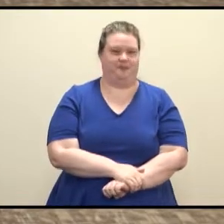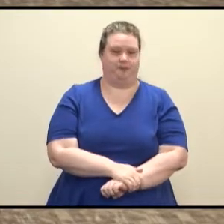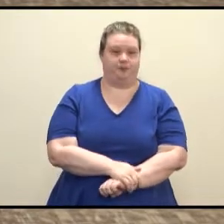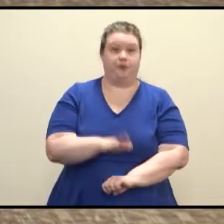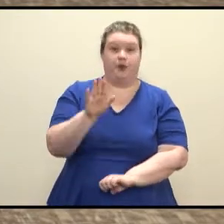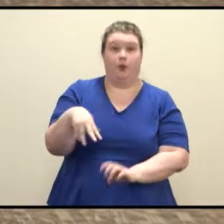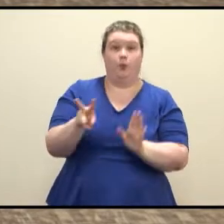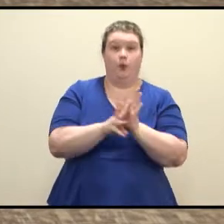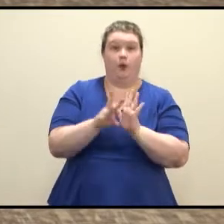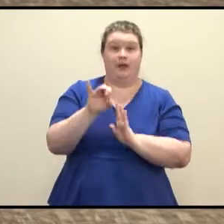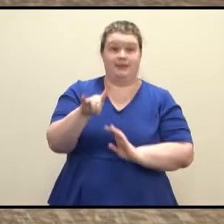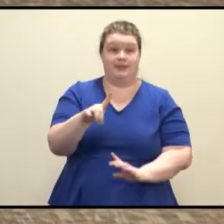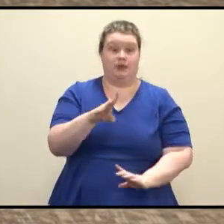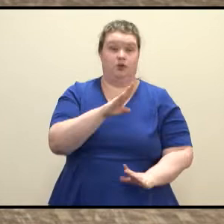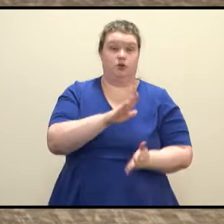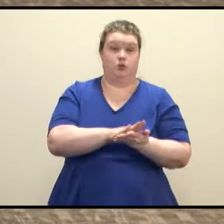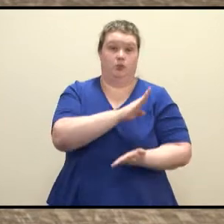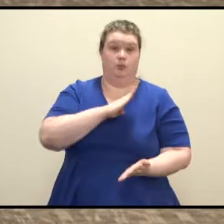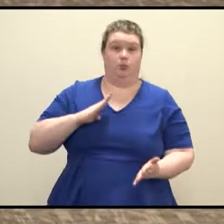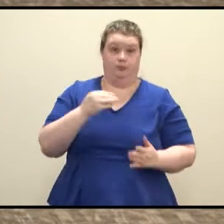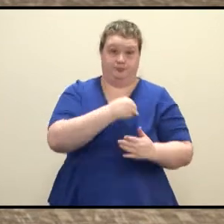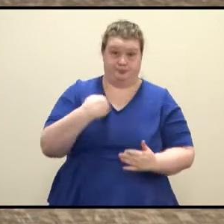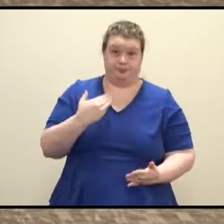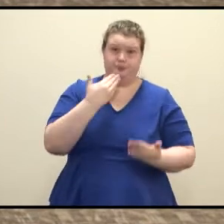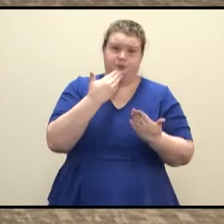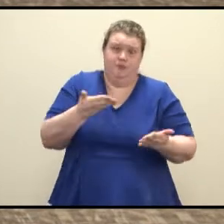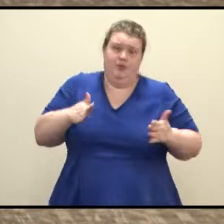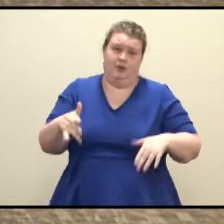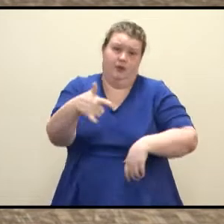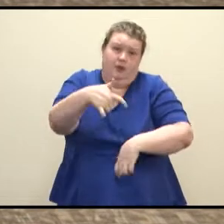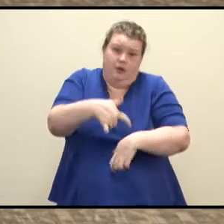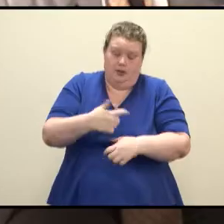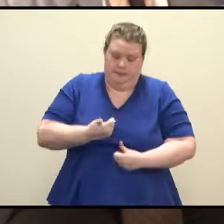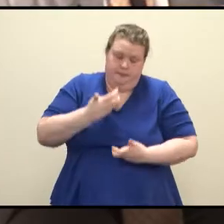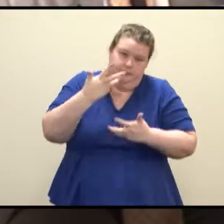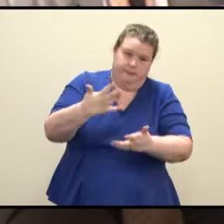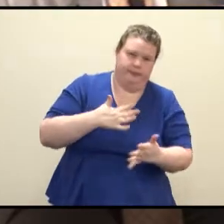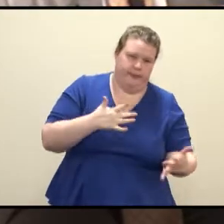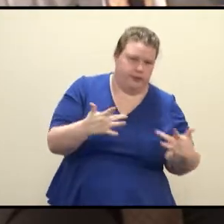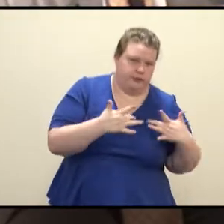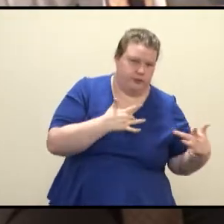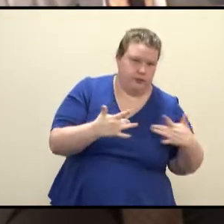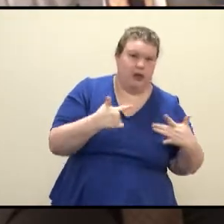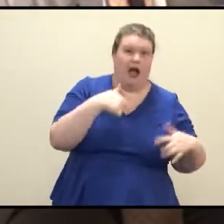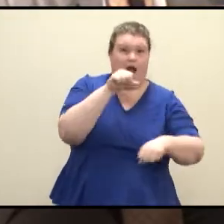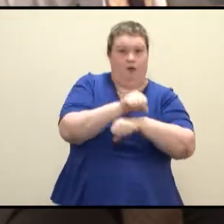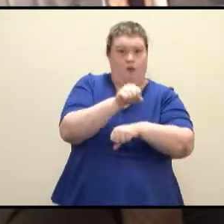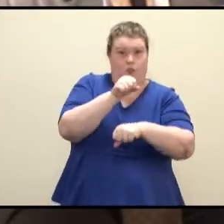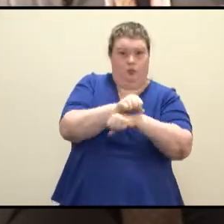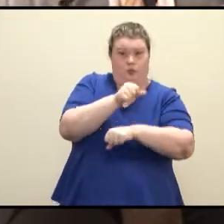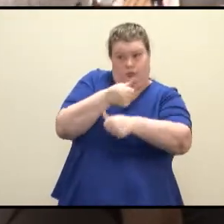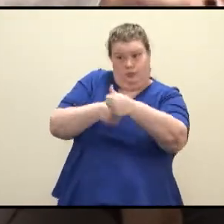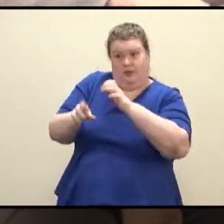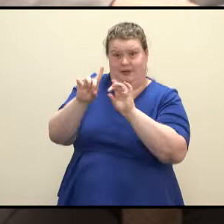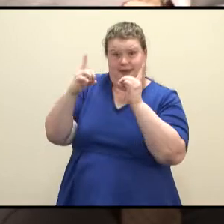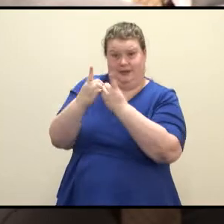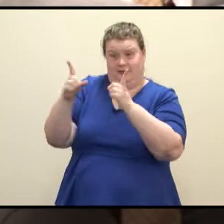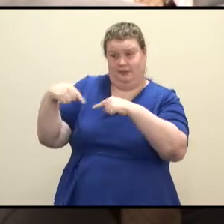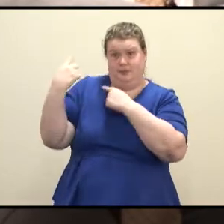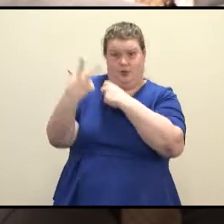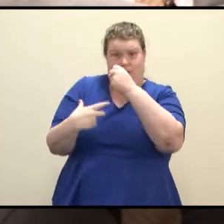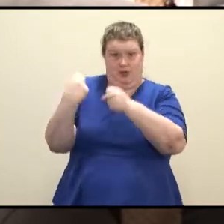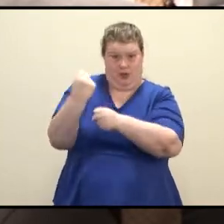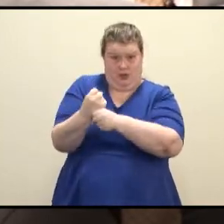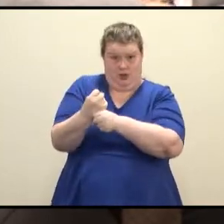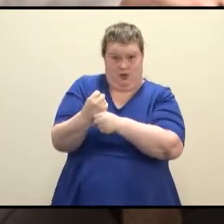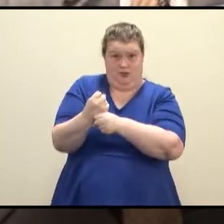Dear Waco ISD School Board members, thank you for taking the time and allowing me to express my concerns. I've been employed by the district for the past few years, and I'm about to wrap up